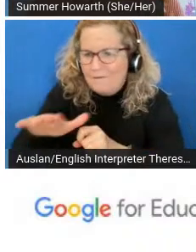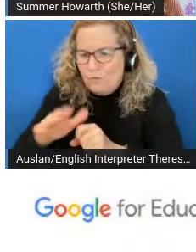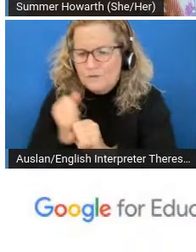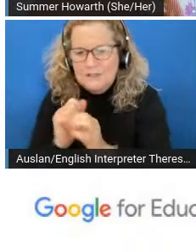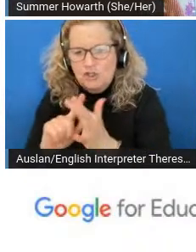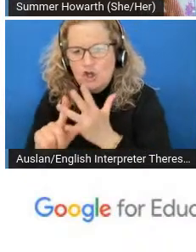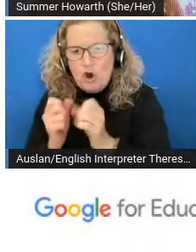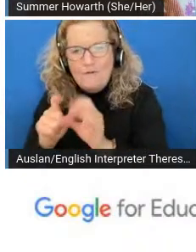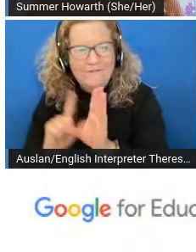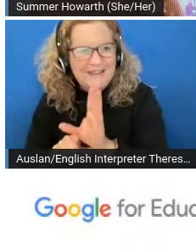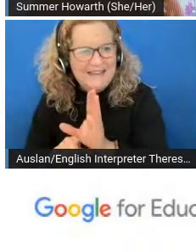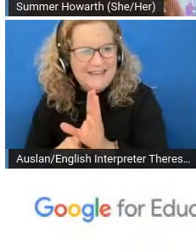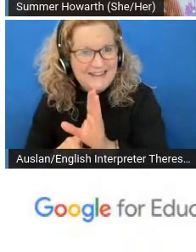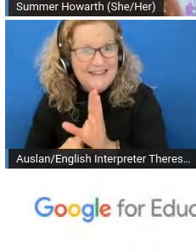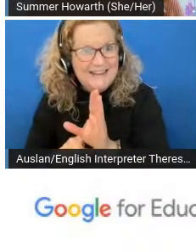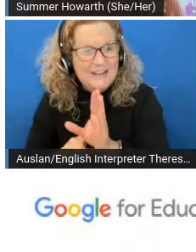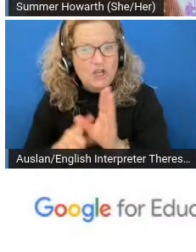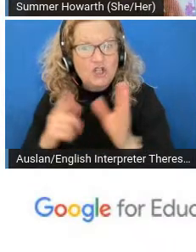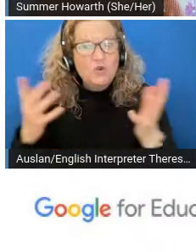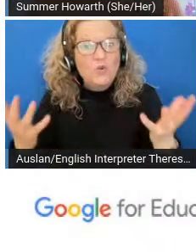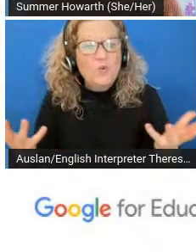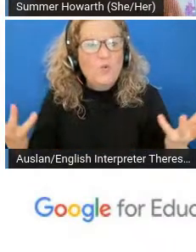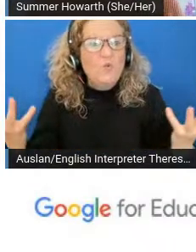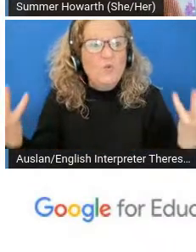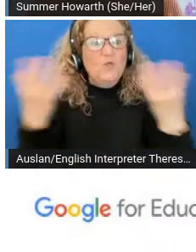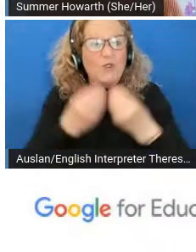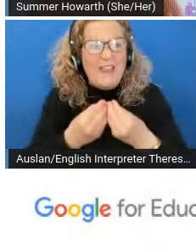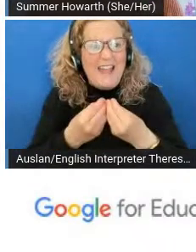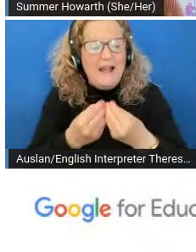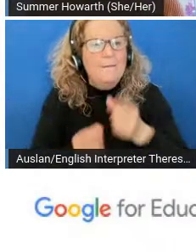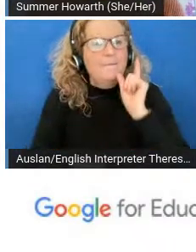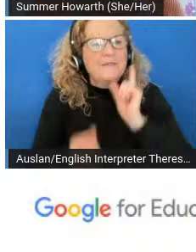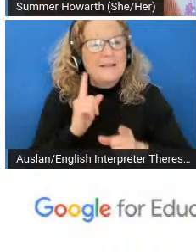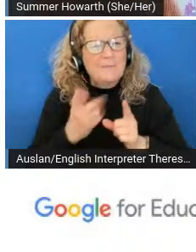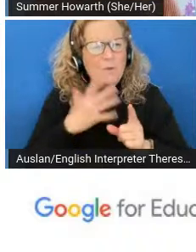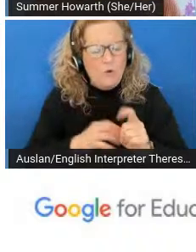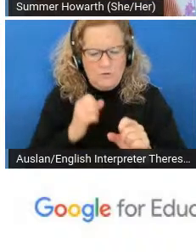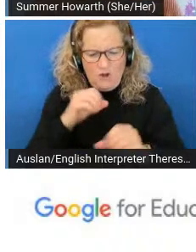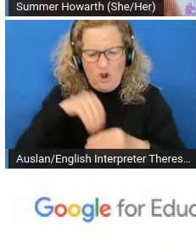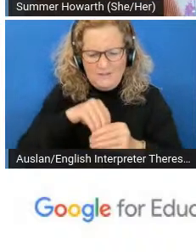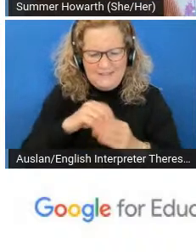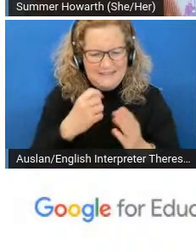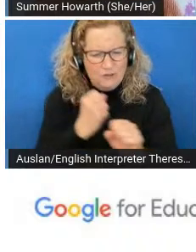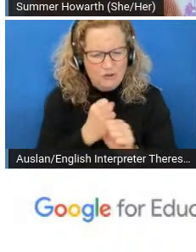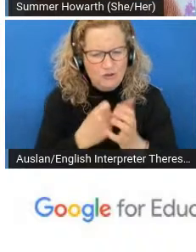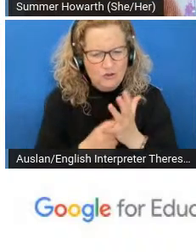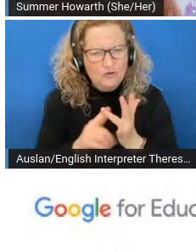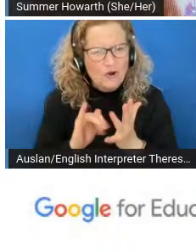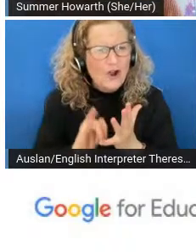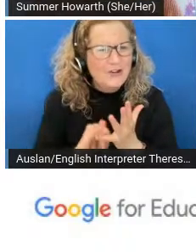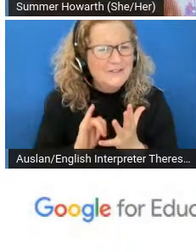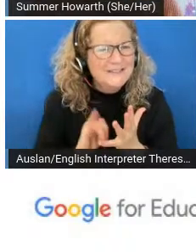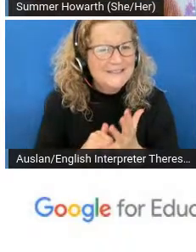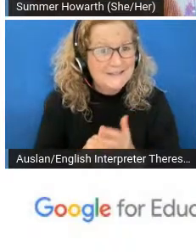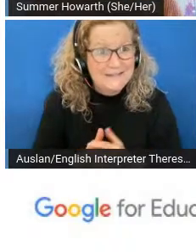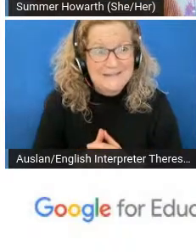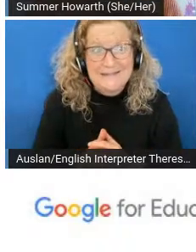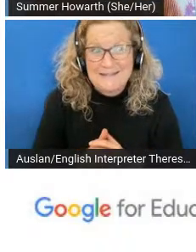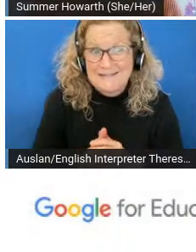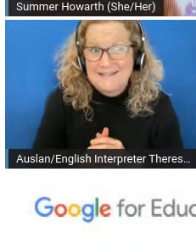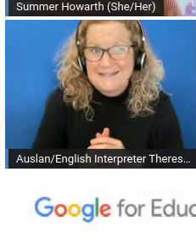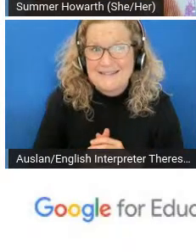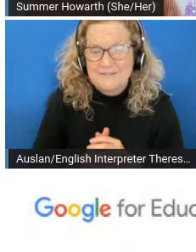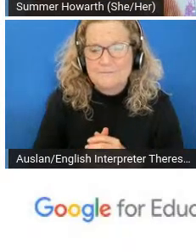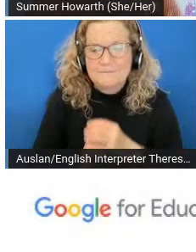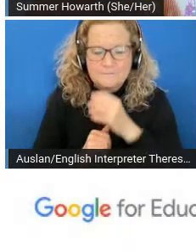together. Sometimes you want to do gross things. Sometimes content is gross. So I was looking at one of them, which